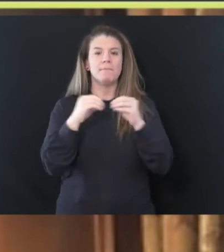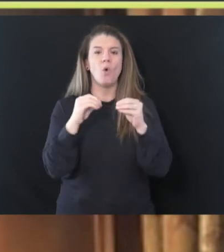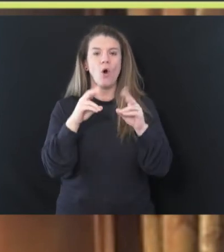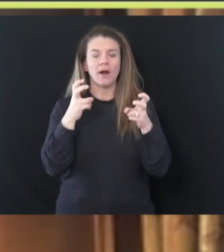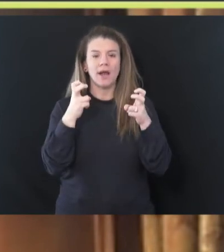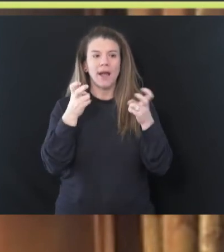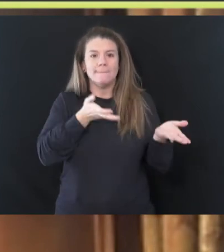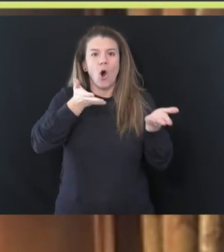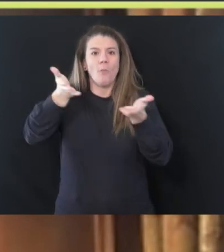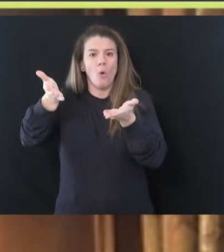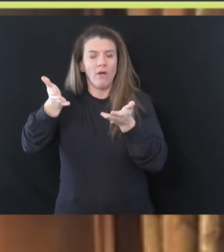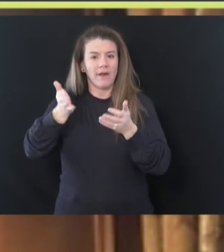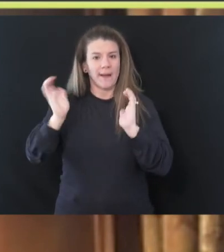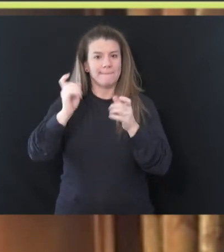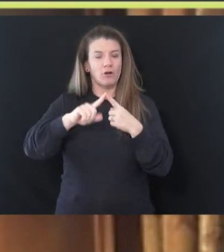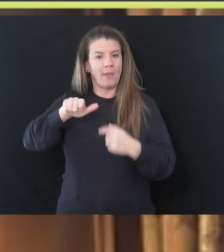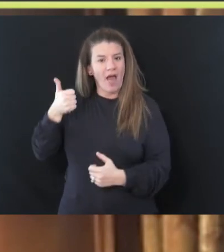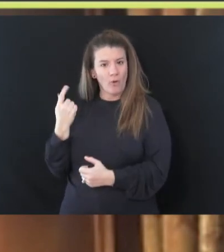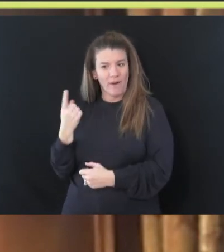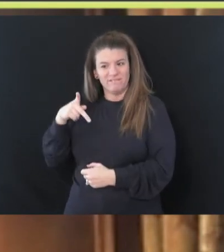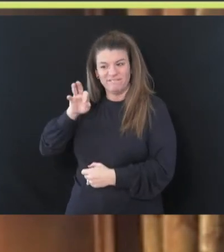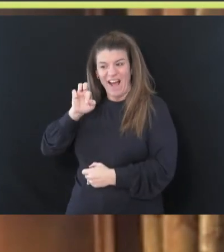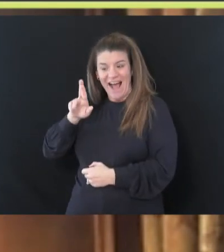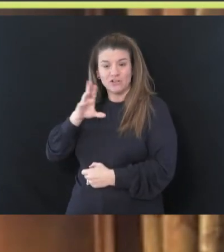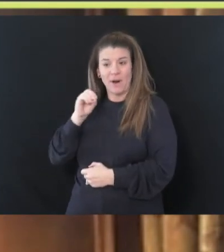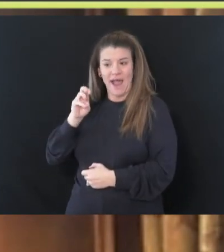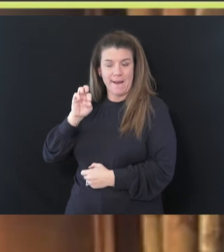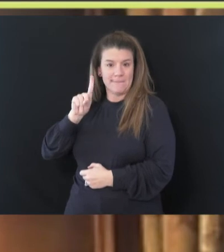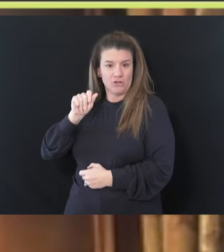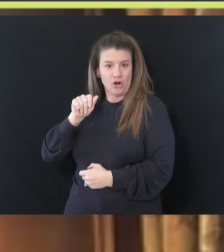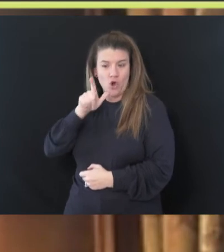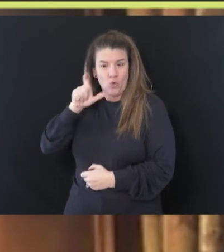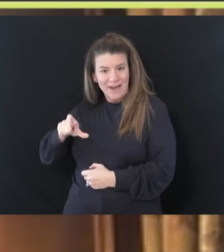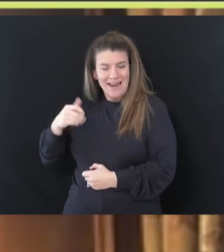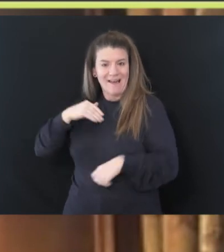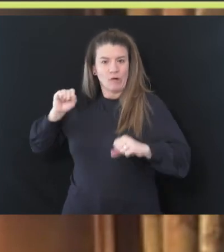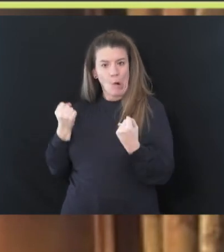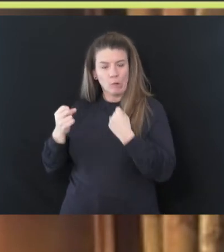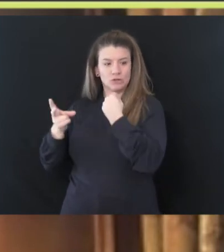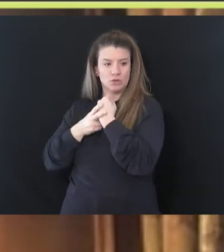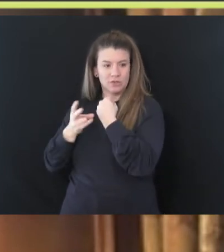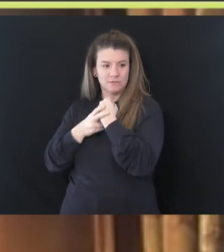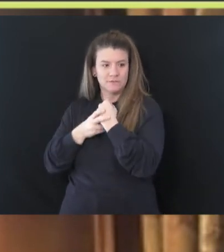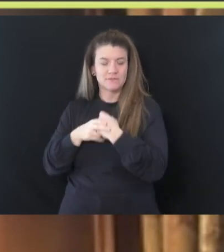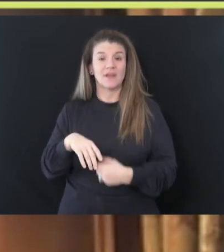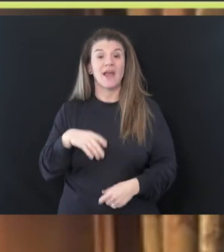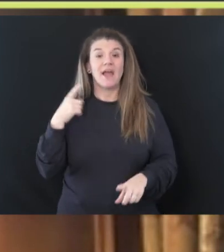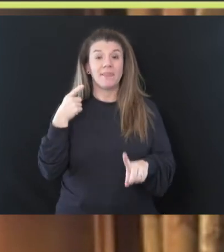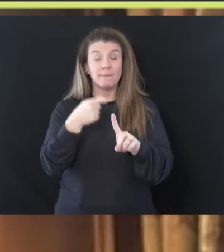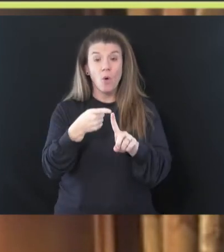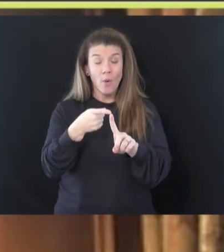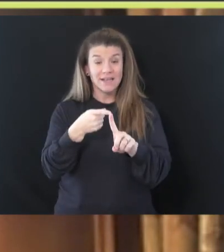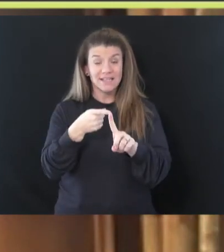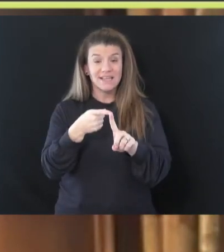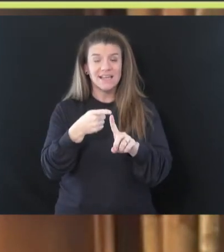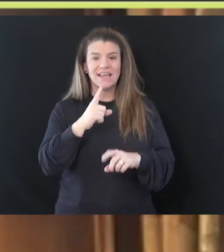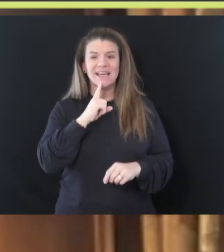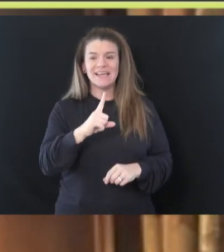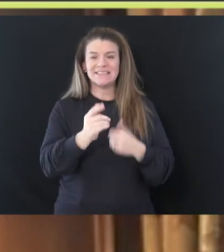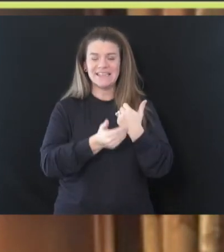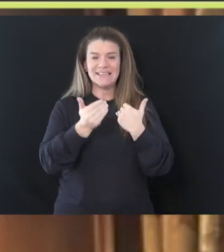the Pfizer vaccine for sure, and even the Moderna vaccine. And I think that, the point here is we want